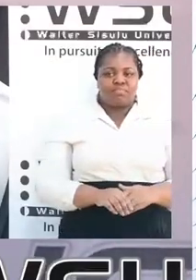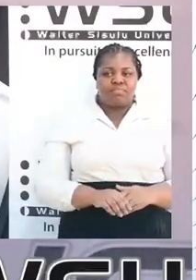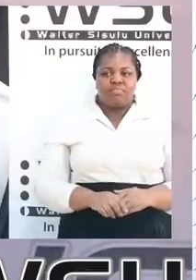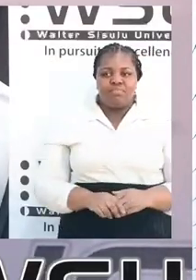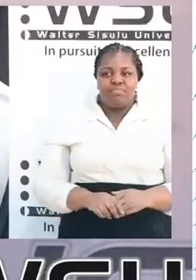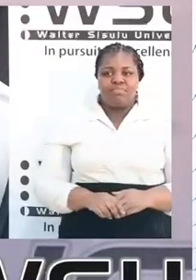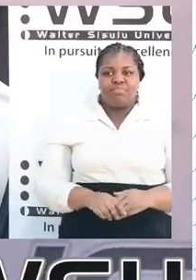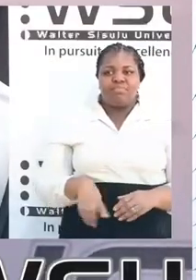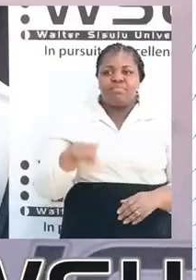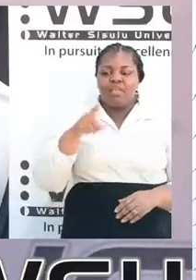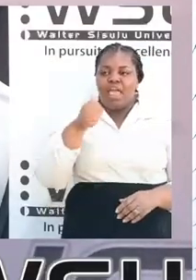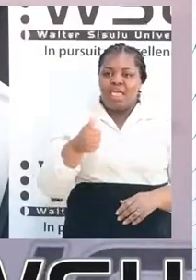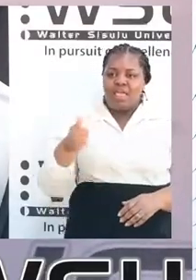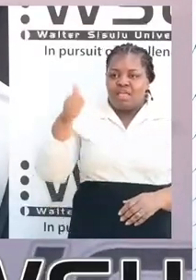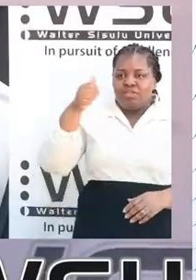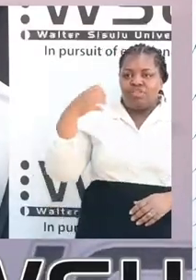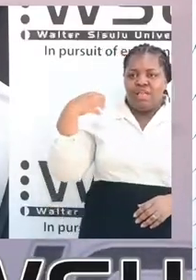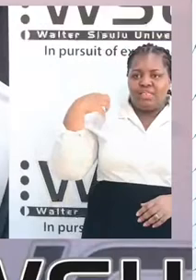To our Chancellor,